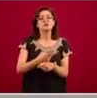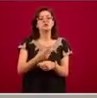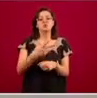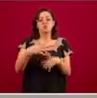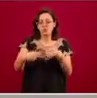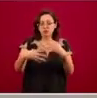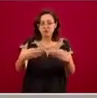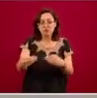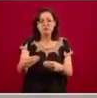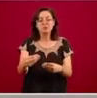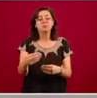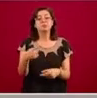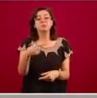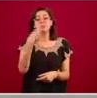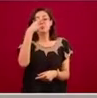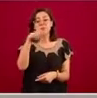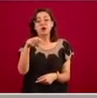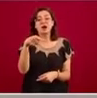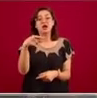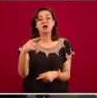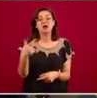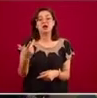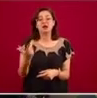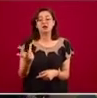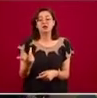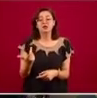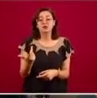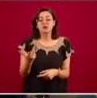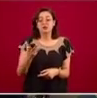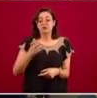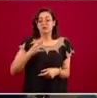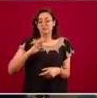the country through the study of cases, through the